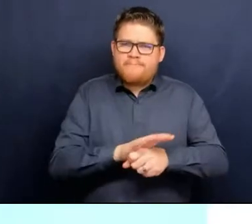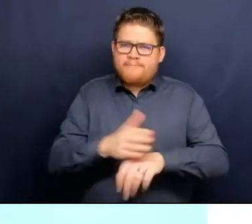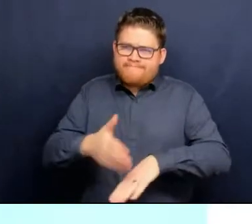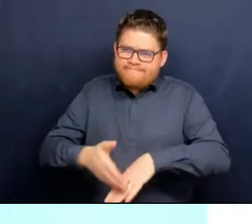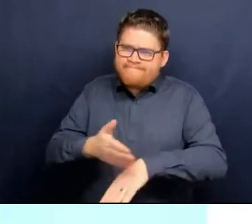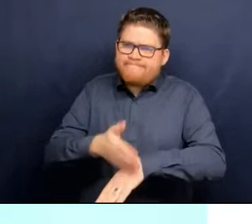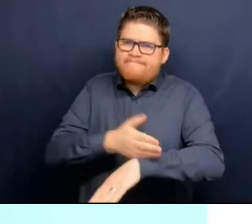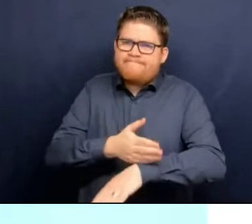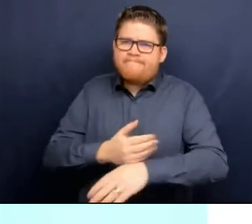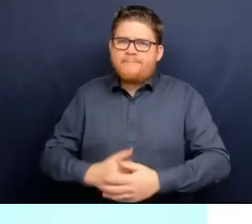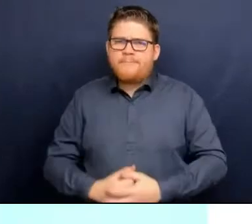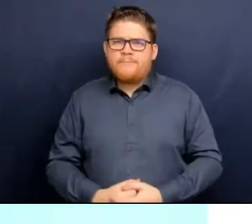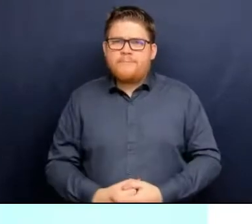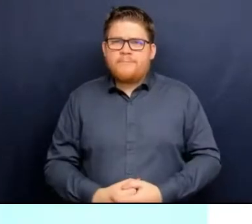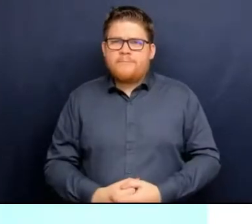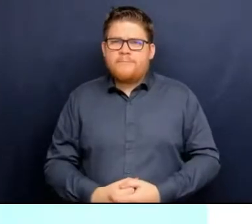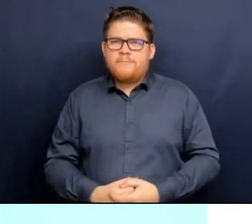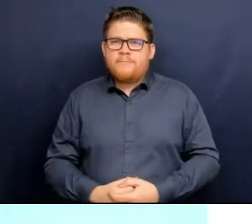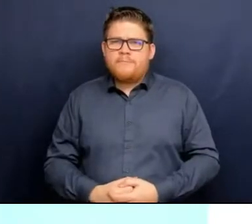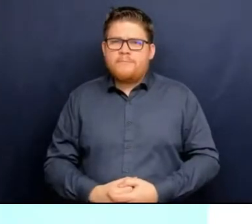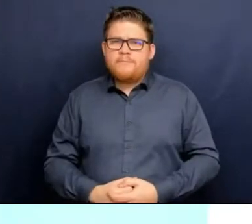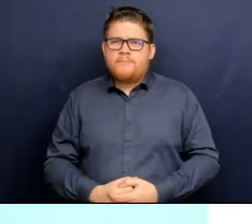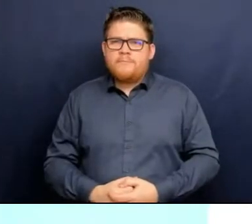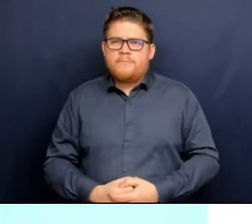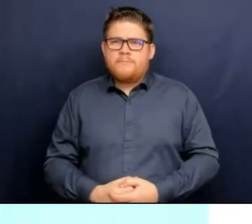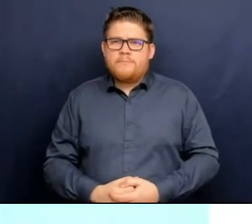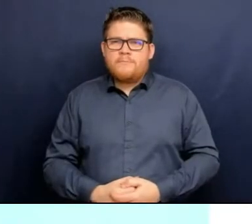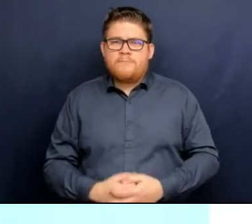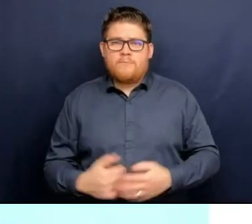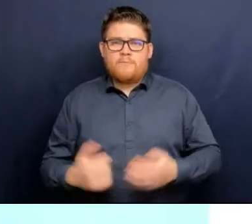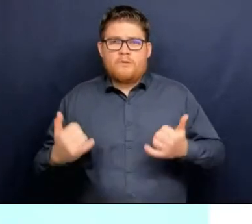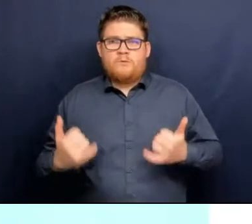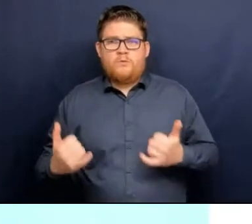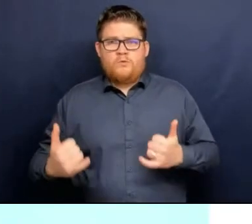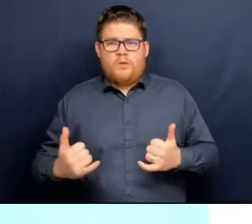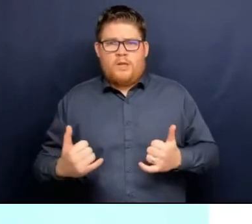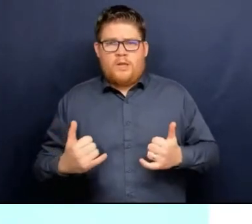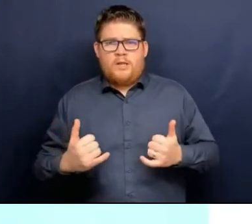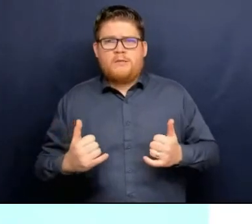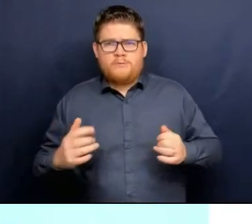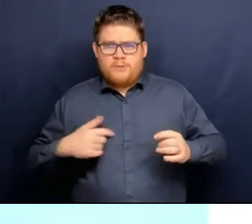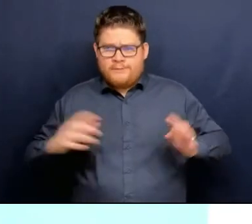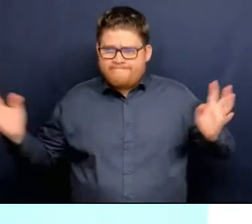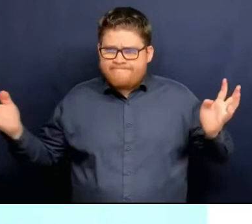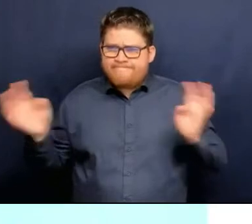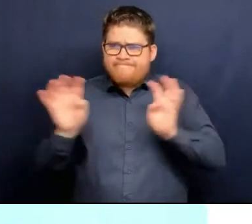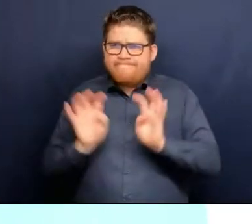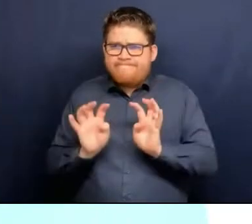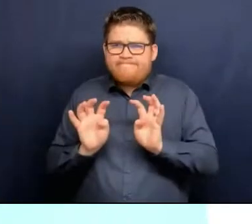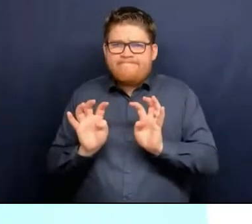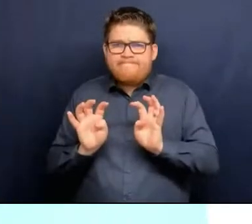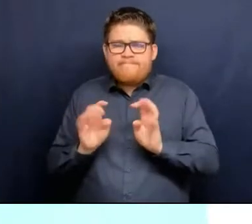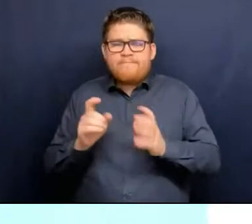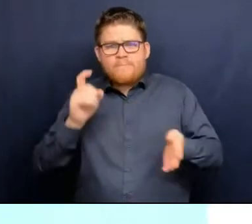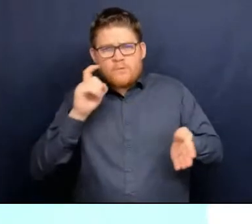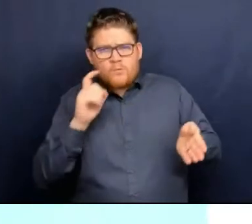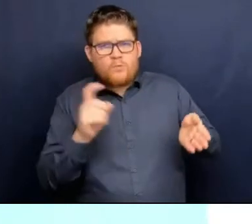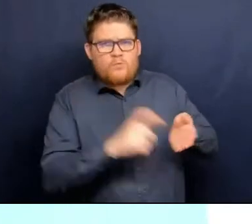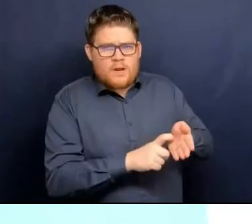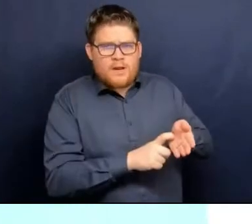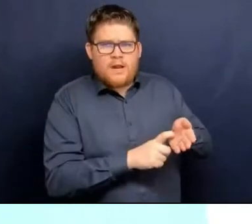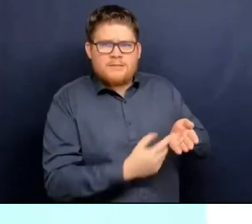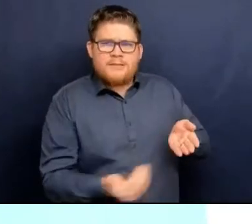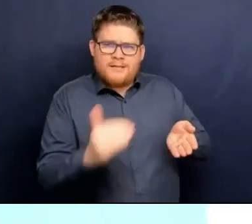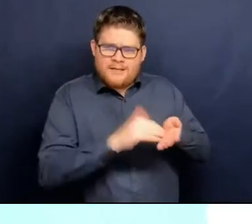collective work of reconciliation. And so today we're here to also acknowledge another significant step. And so today is really all about